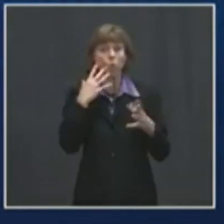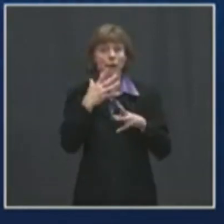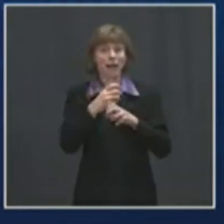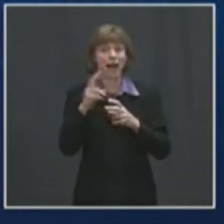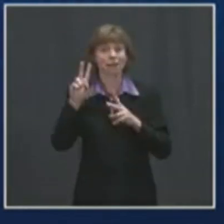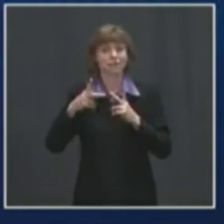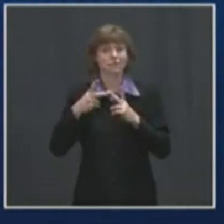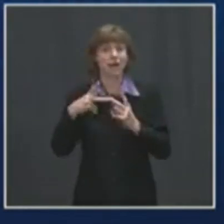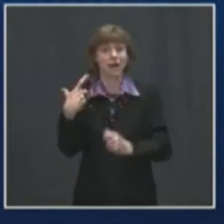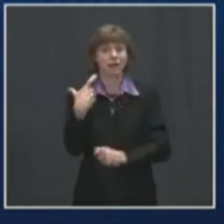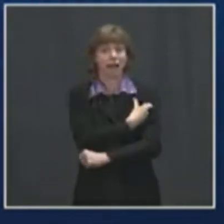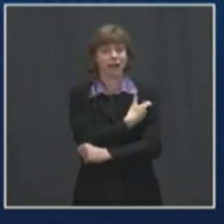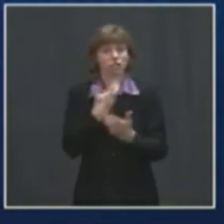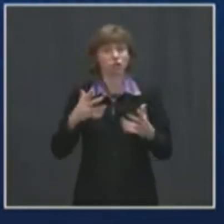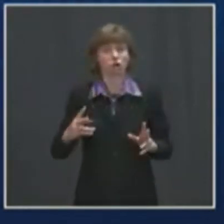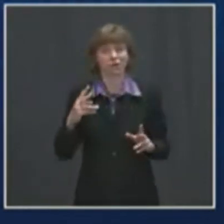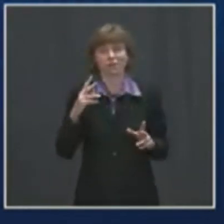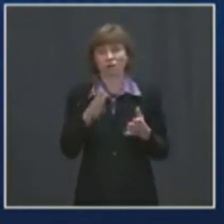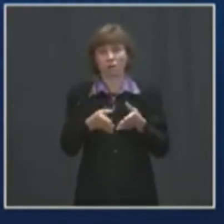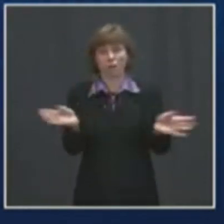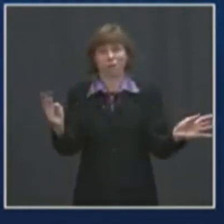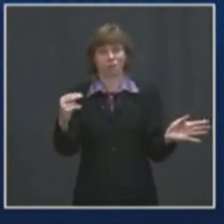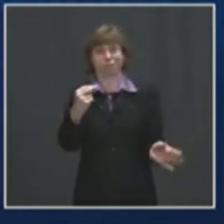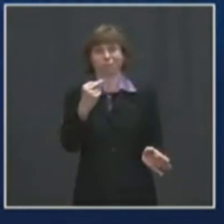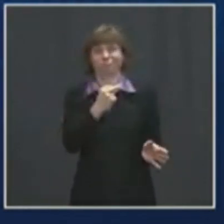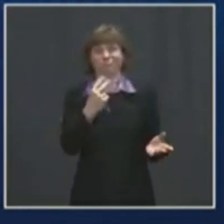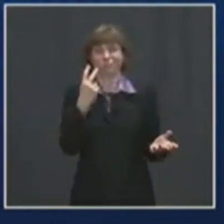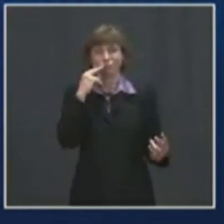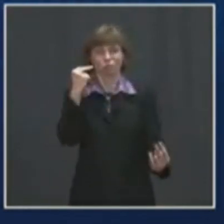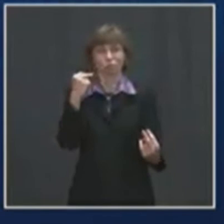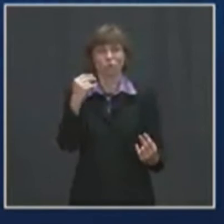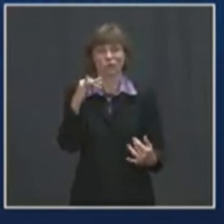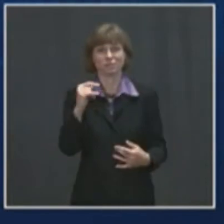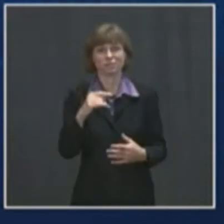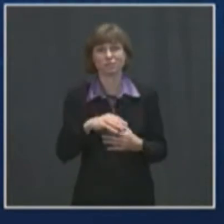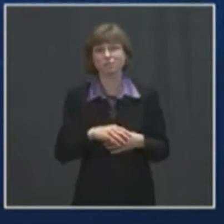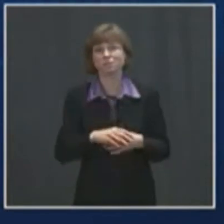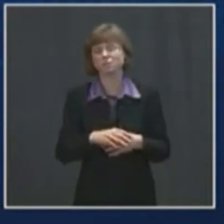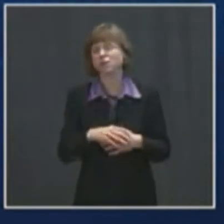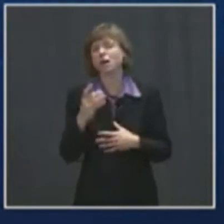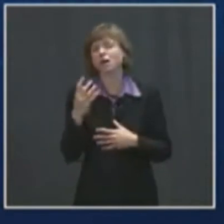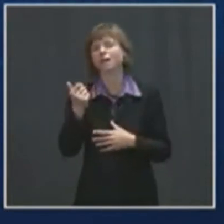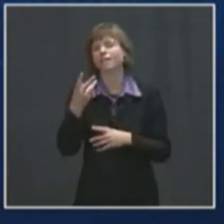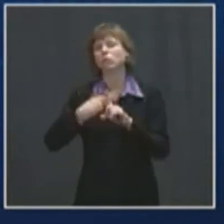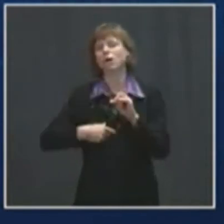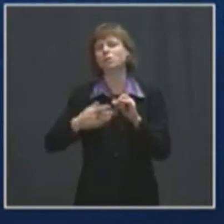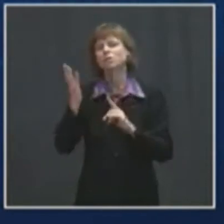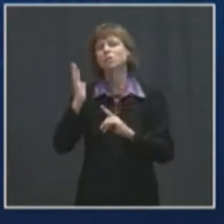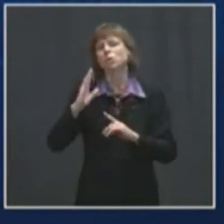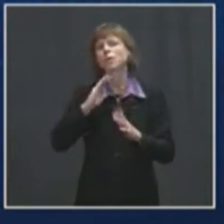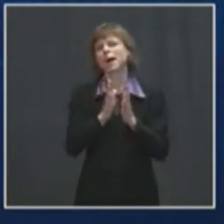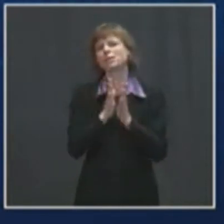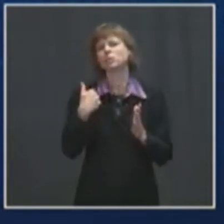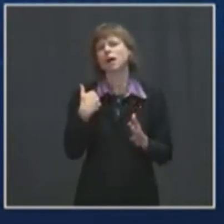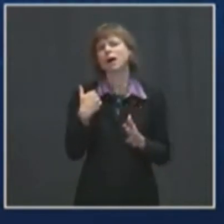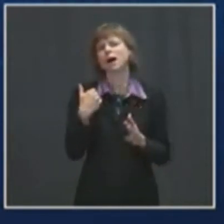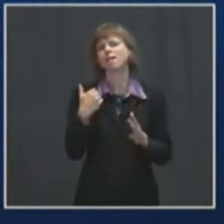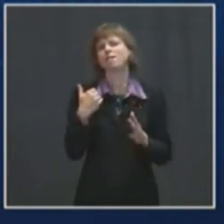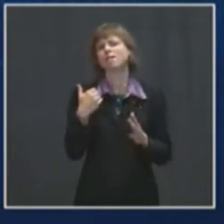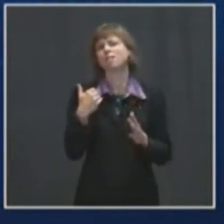vaccination, which was done in public. And then a follow-up question from a couple weeks ago. You were asked about the President's policies towards federal